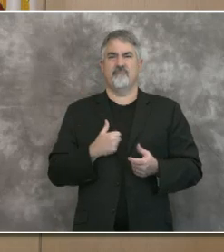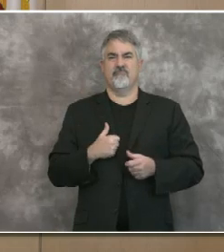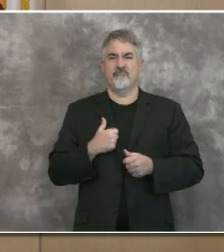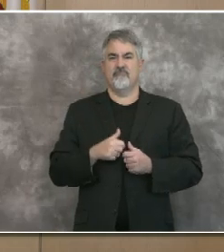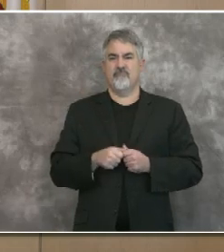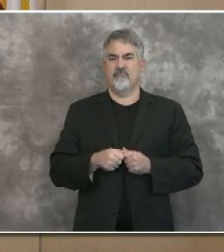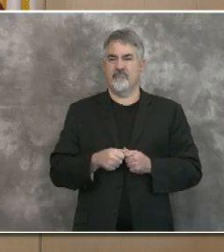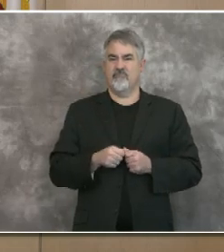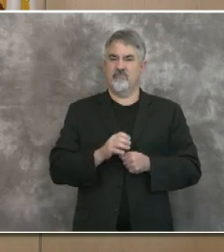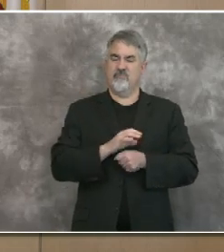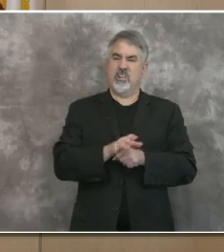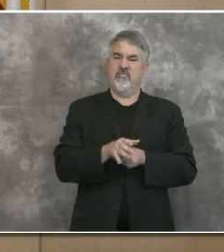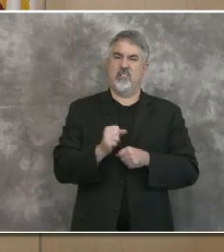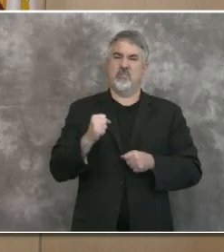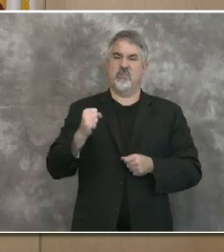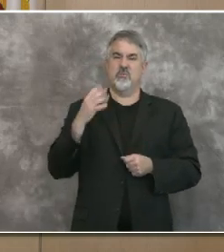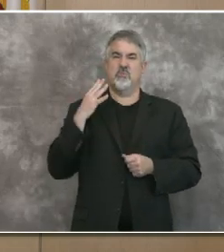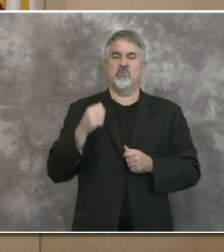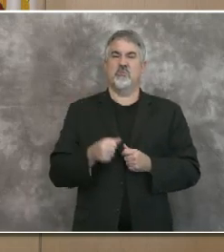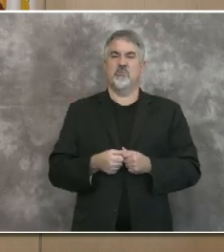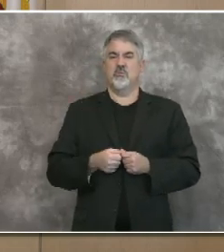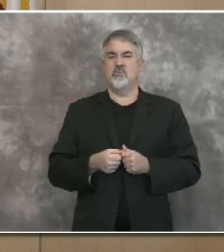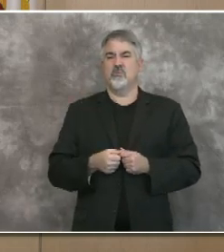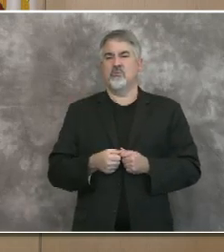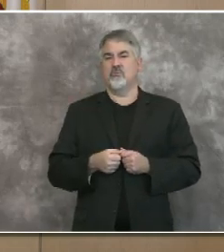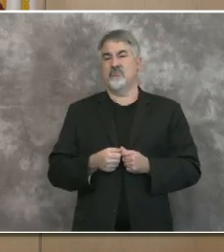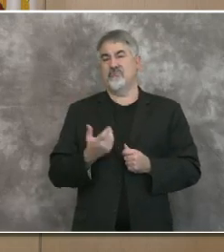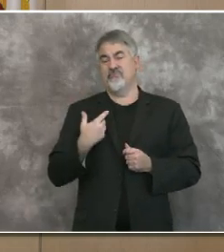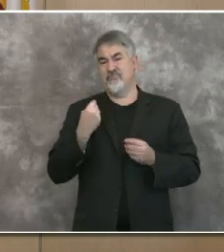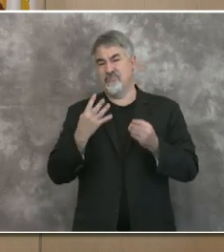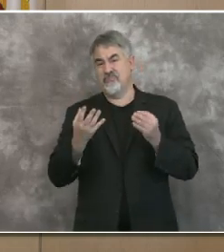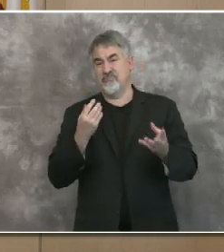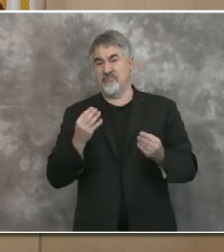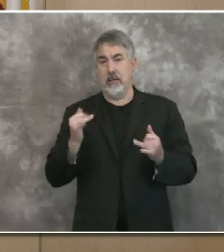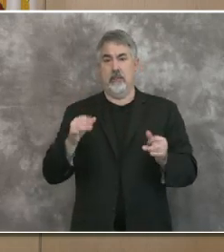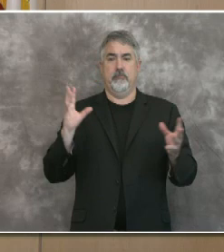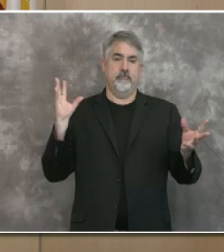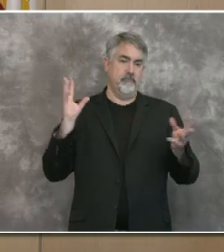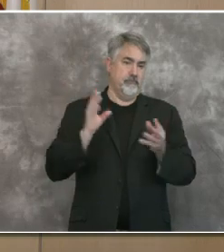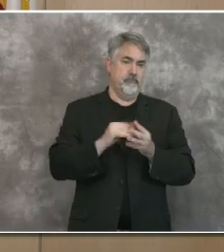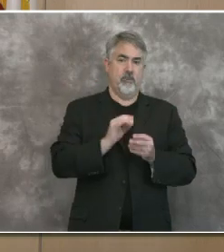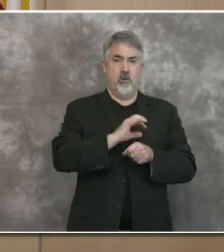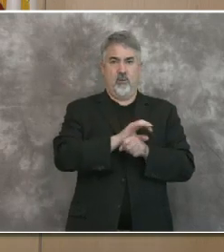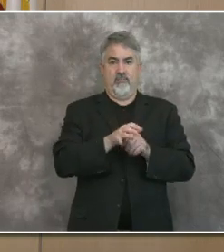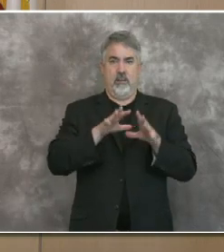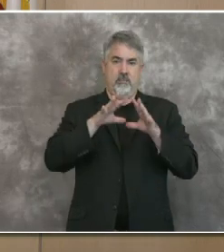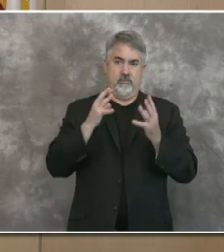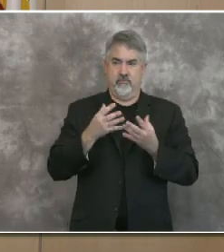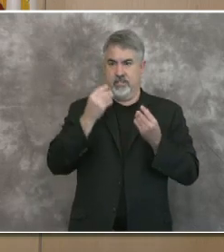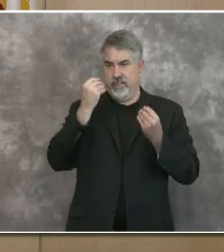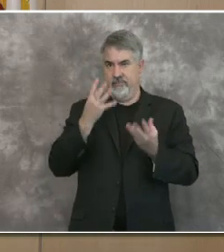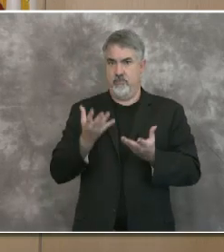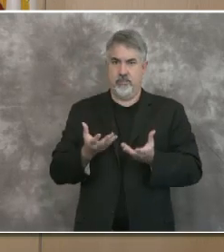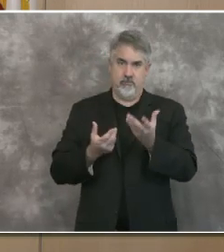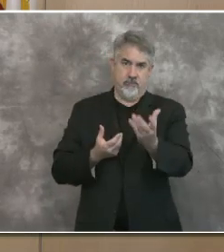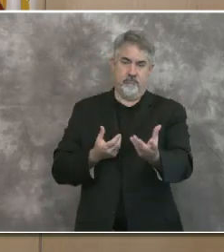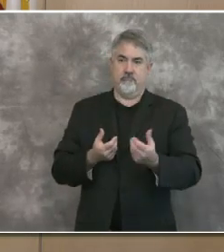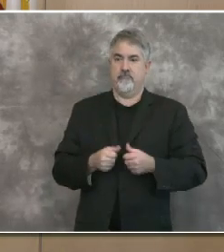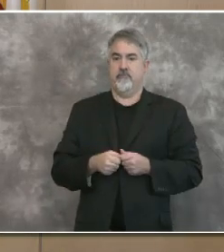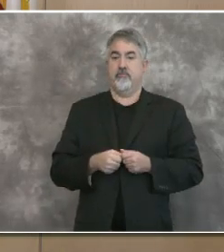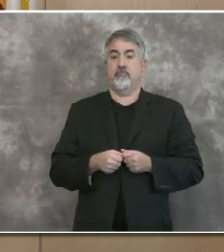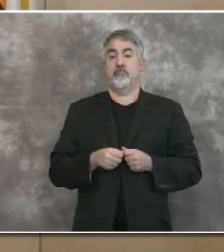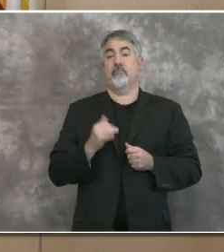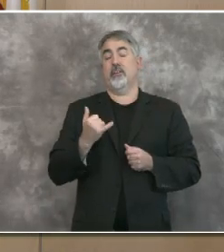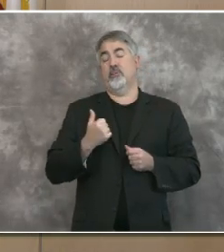COVID-19, both reported today and during this entire pandemic. As this slide, the next slide